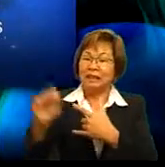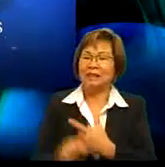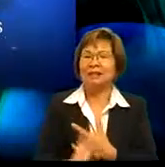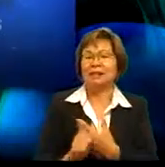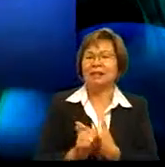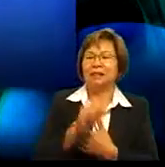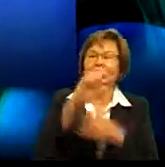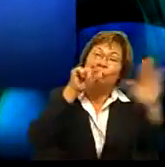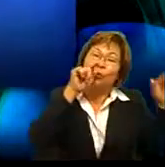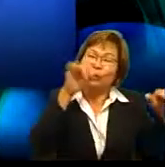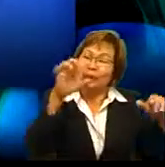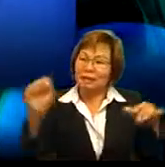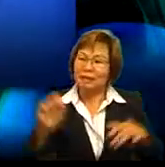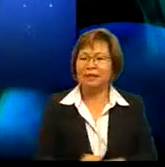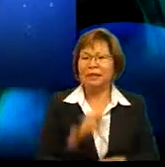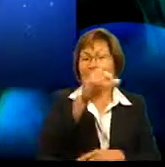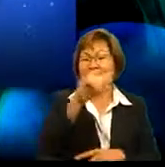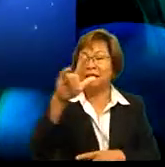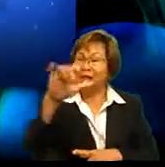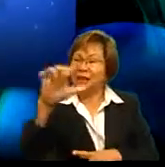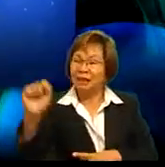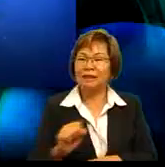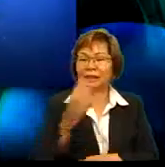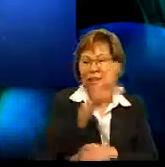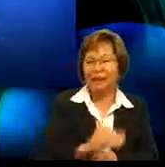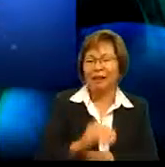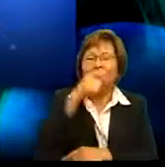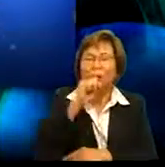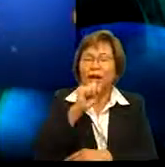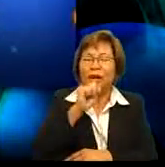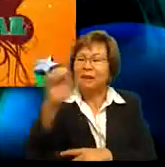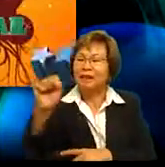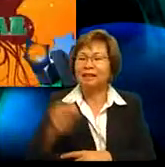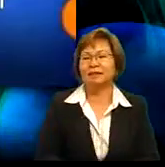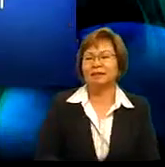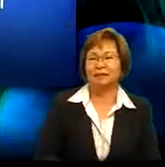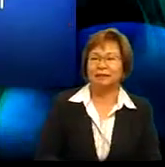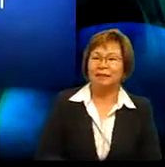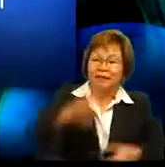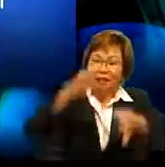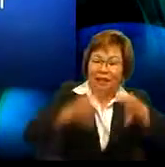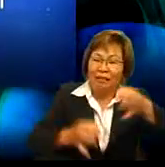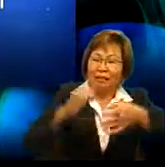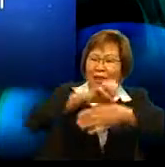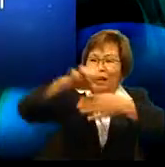canaries, lilies, and candies. If a